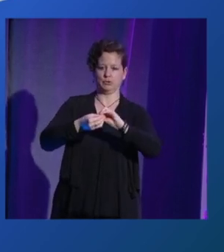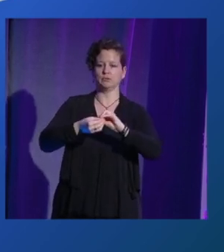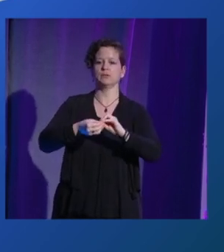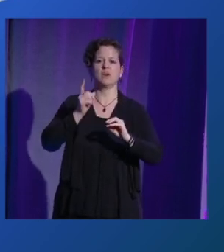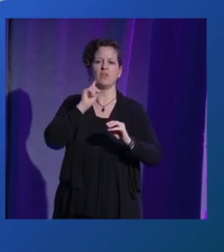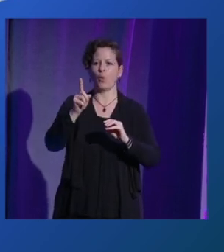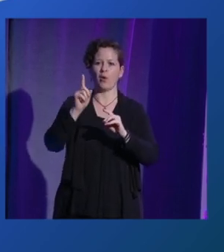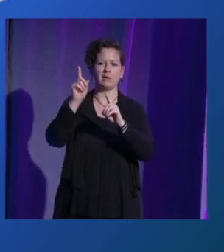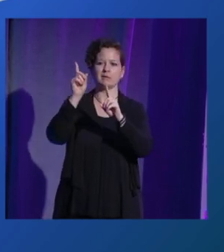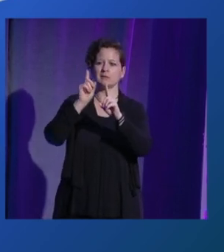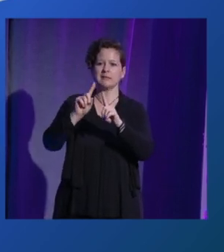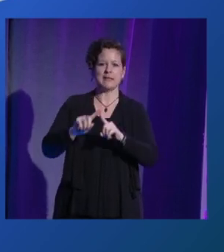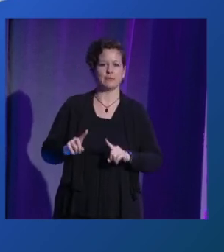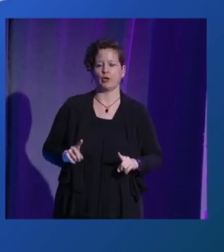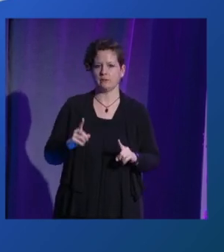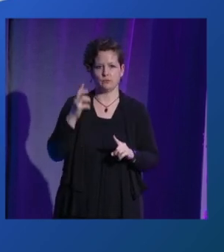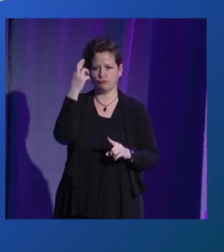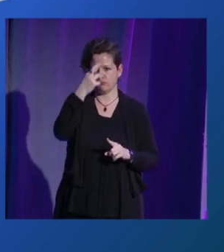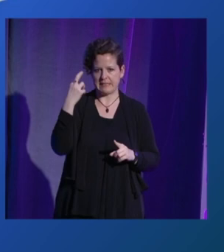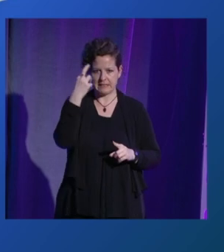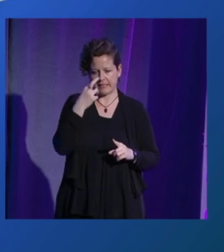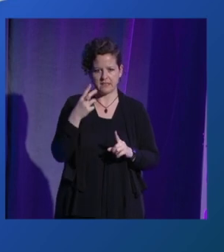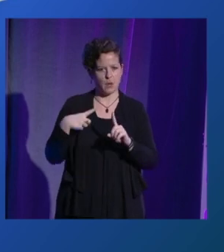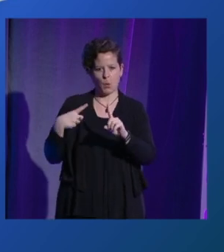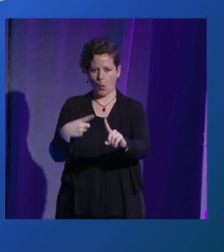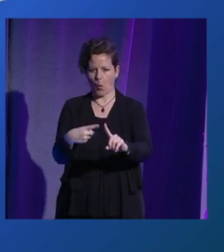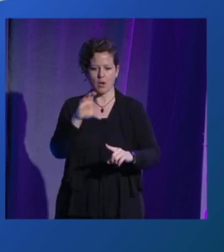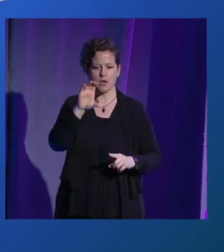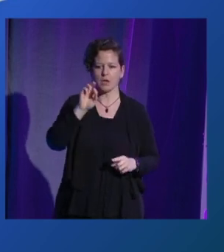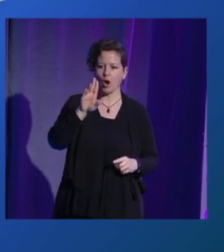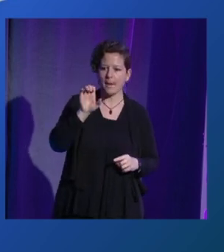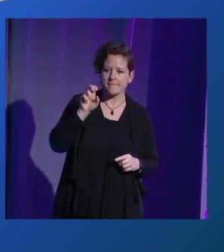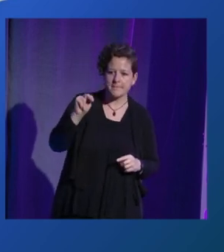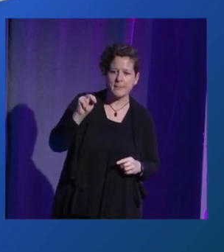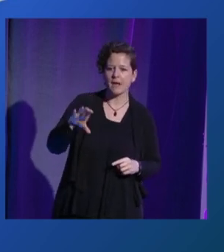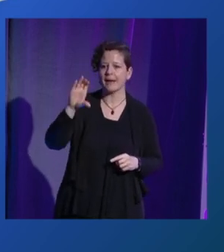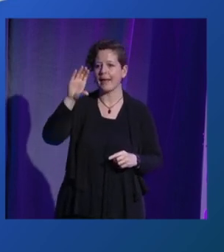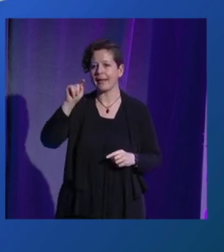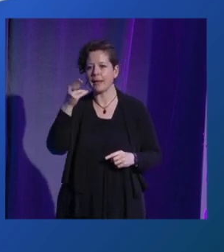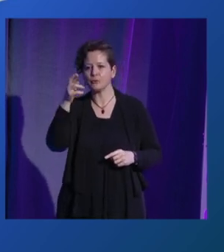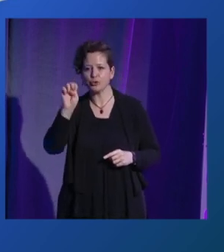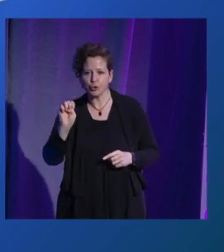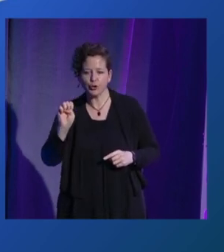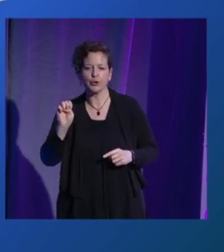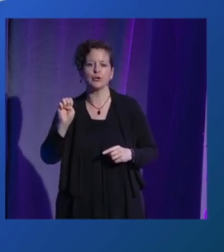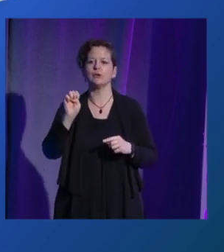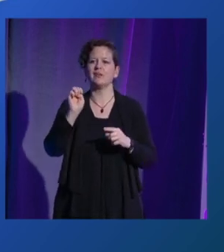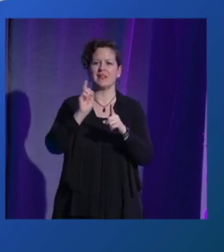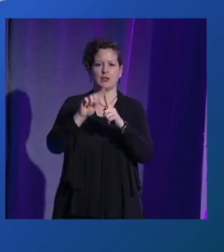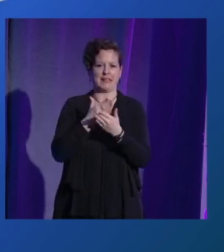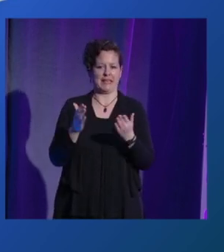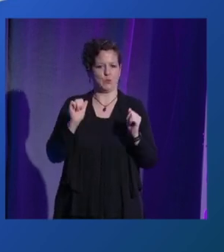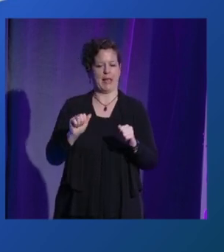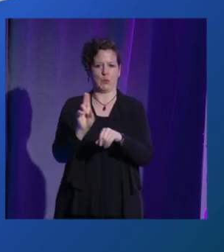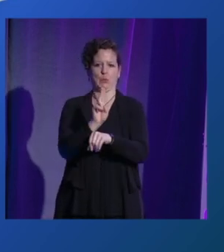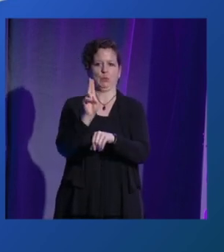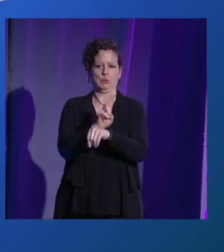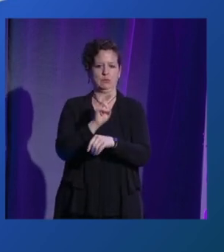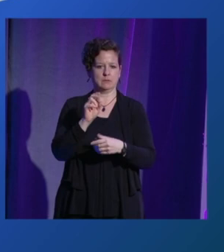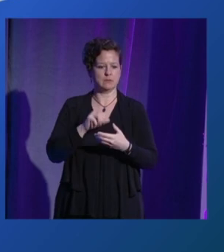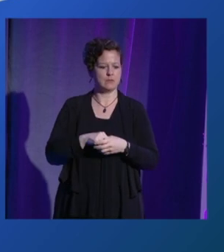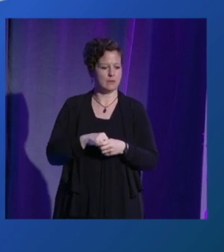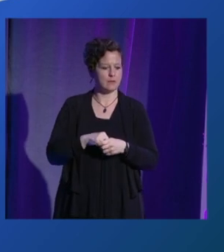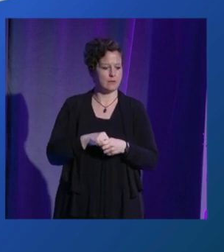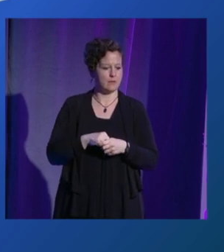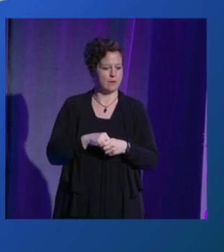all sorts of thing whether it's carbon capture or you know just there's a lot that could be done so can I add a point